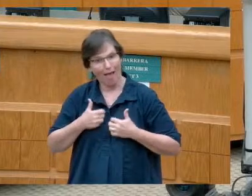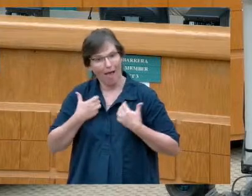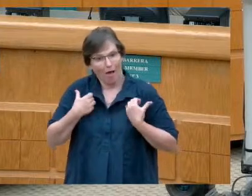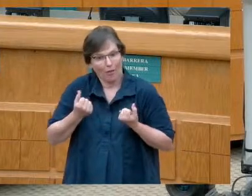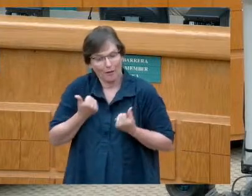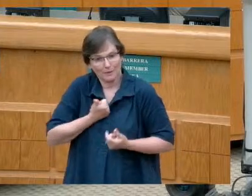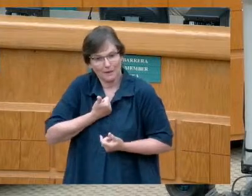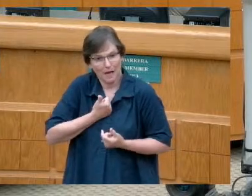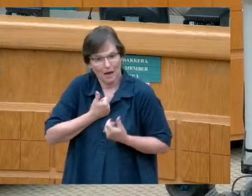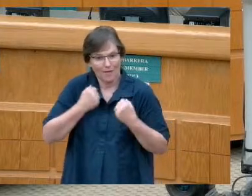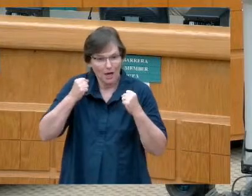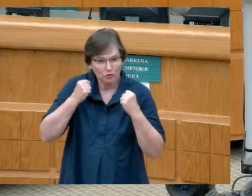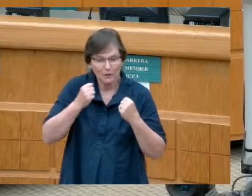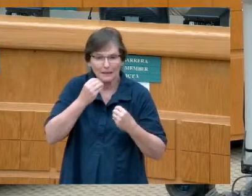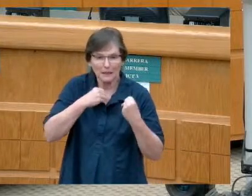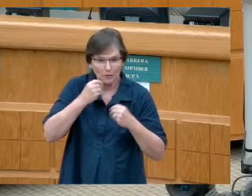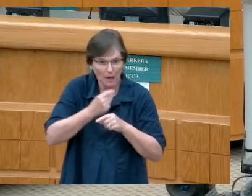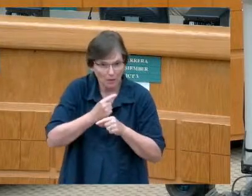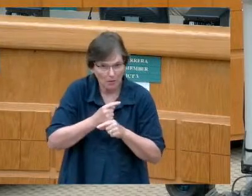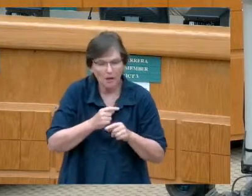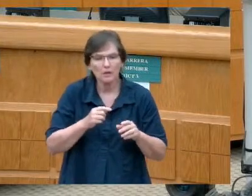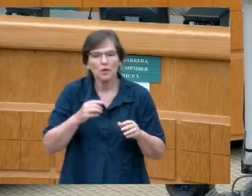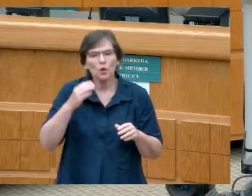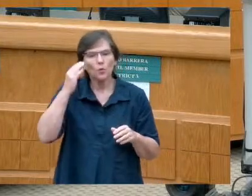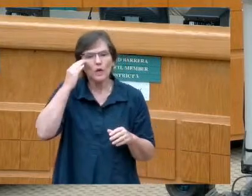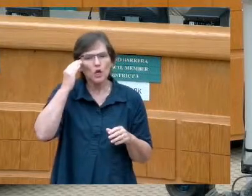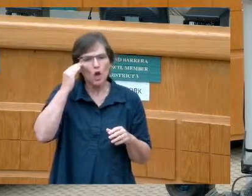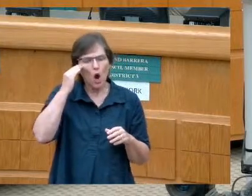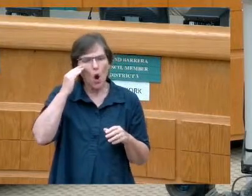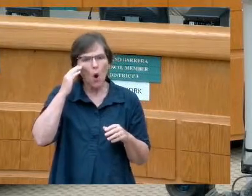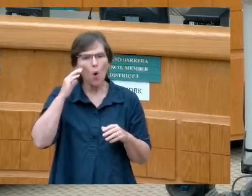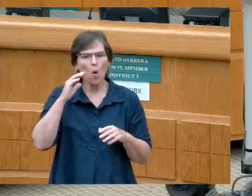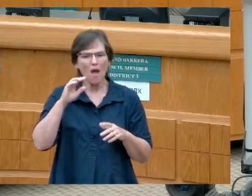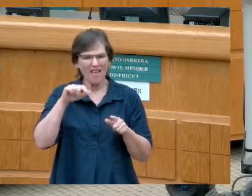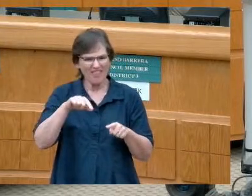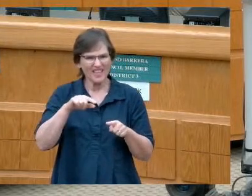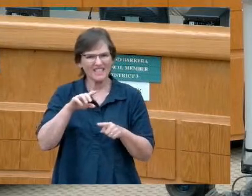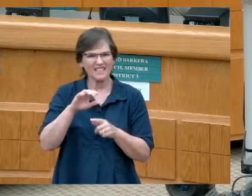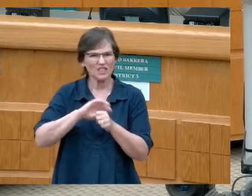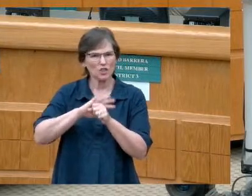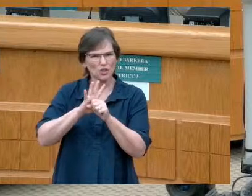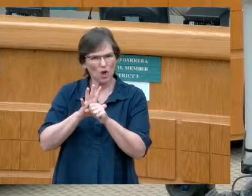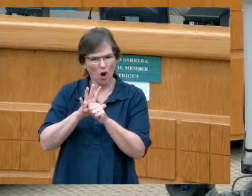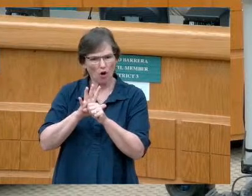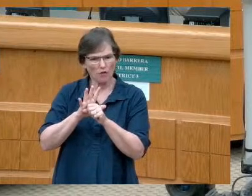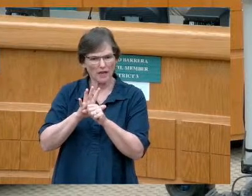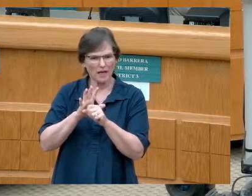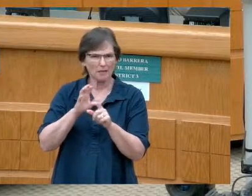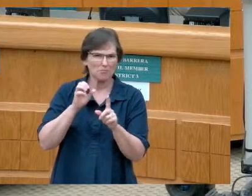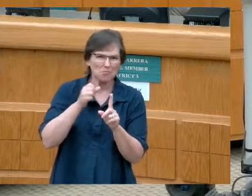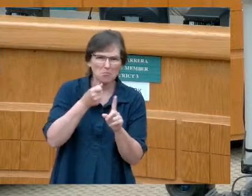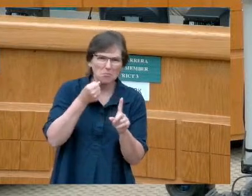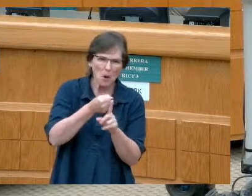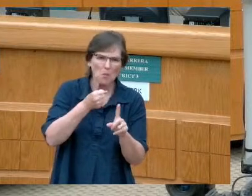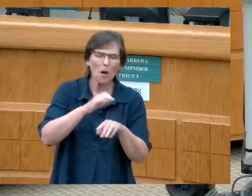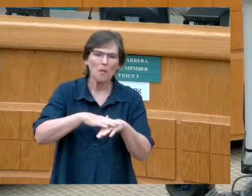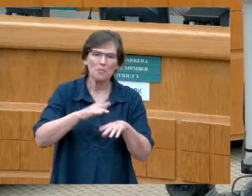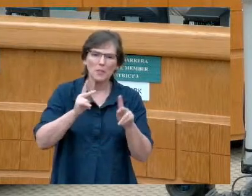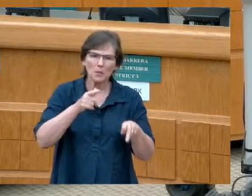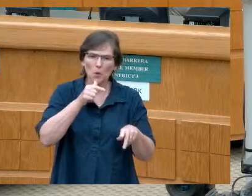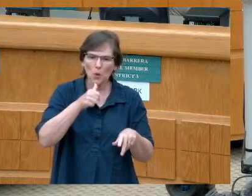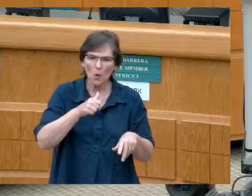this virus targets people that are vulnerable, elderly, with comorbidities, overweight,